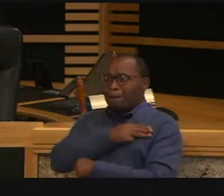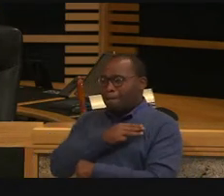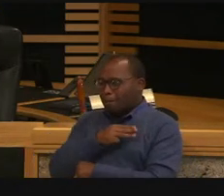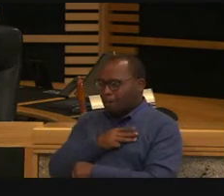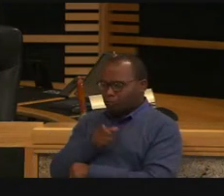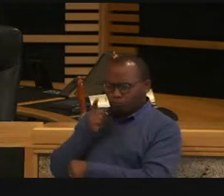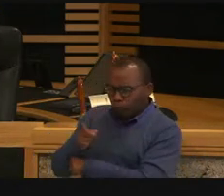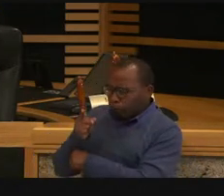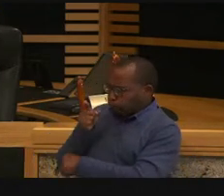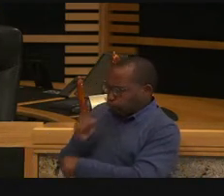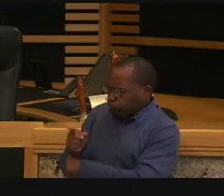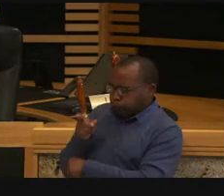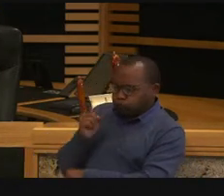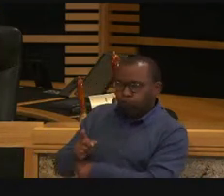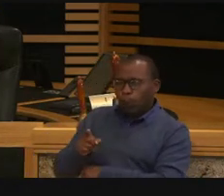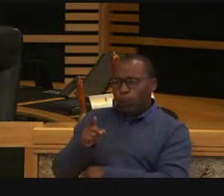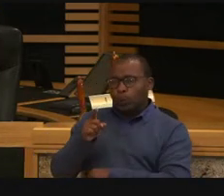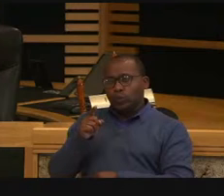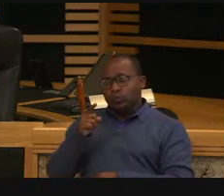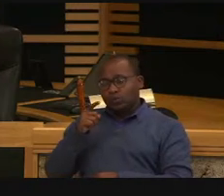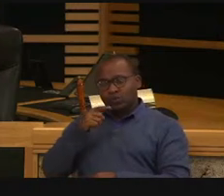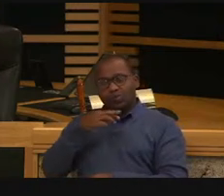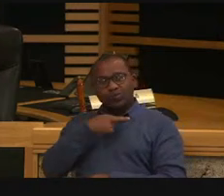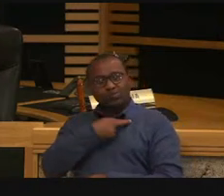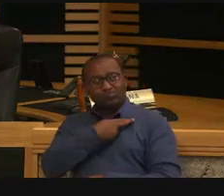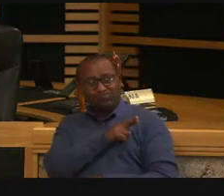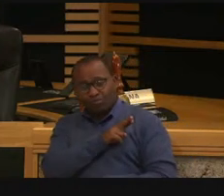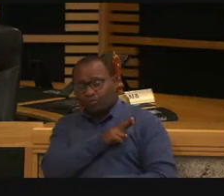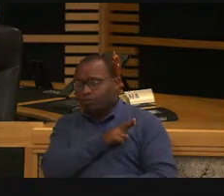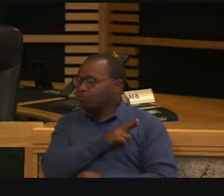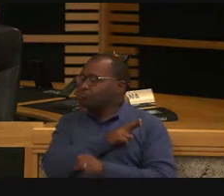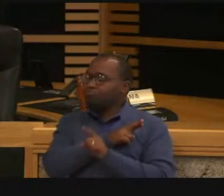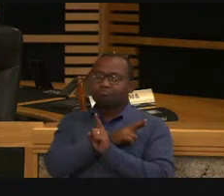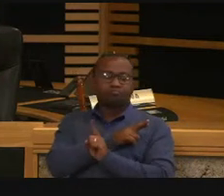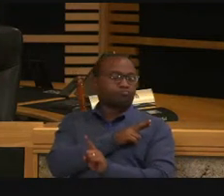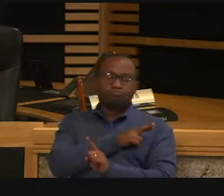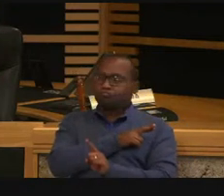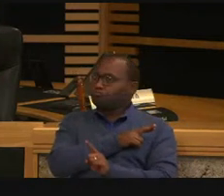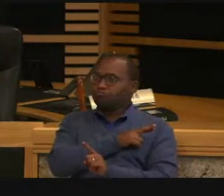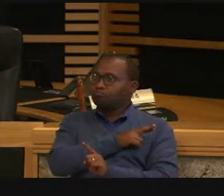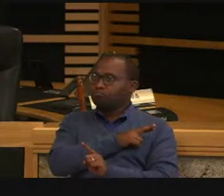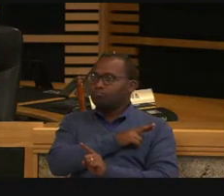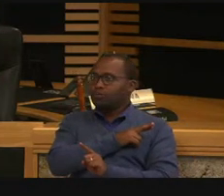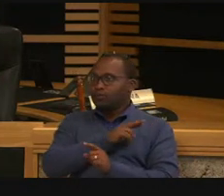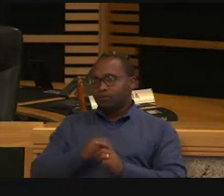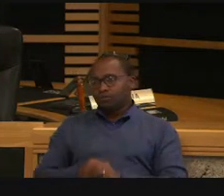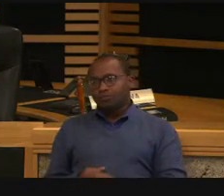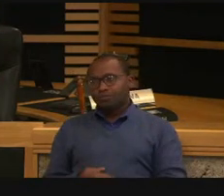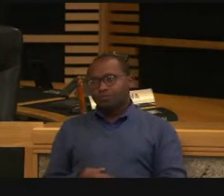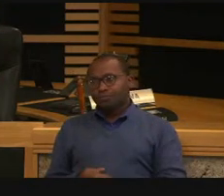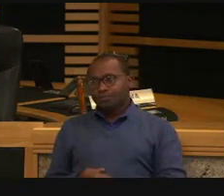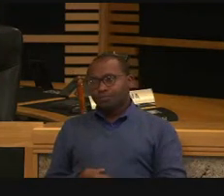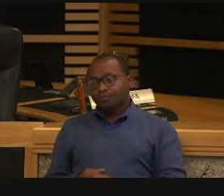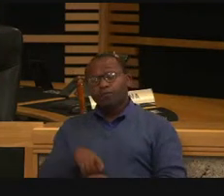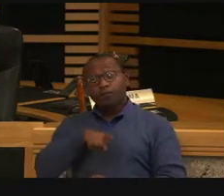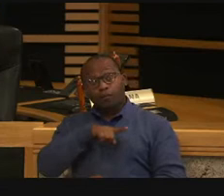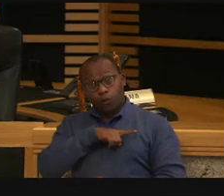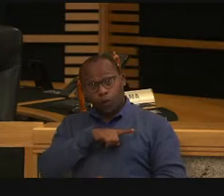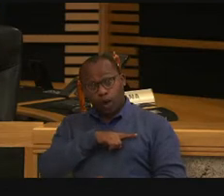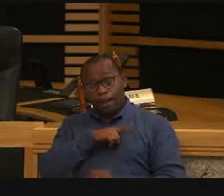Abasebenzi bethu sifuna benze umsebenzi ngoba i-service delivery ixhomekeke